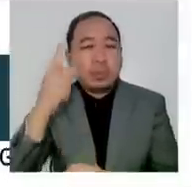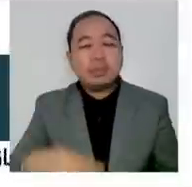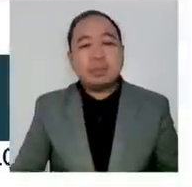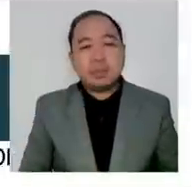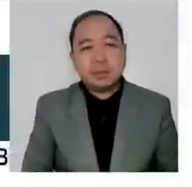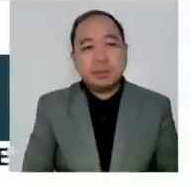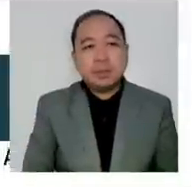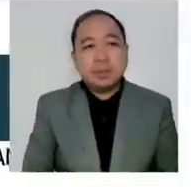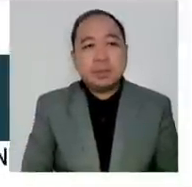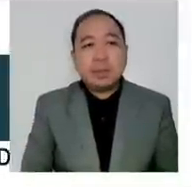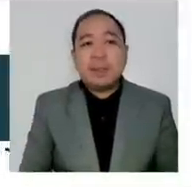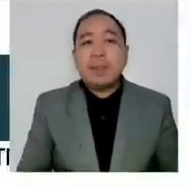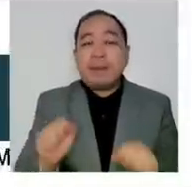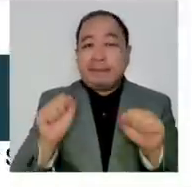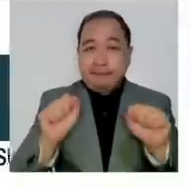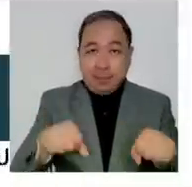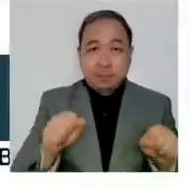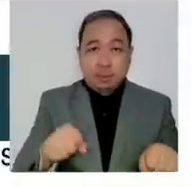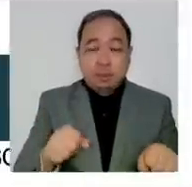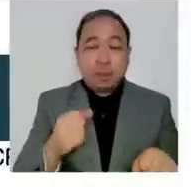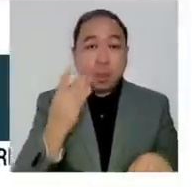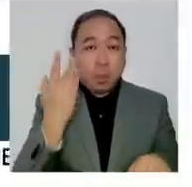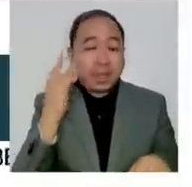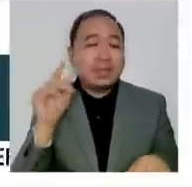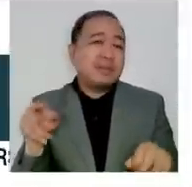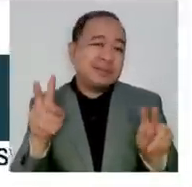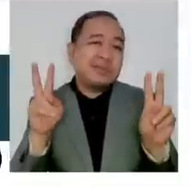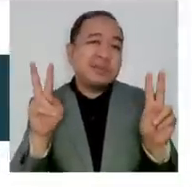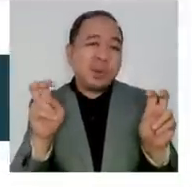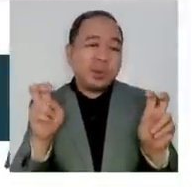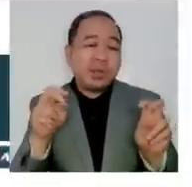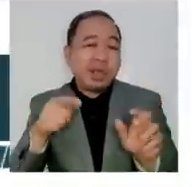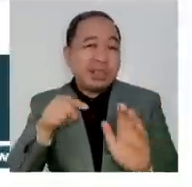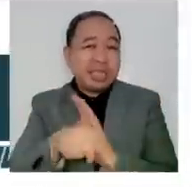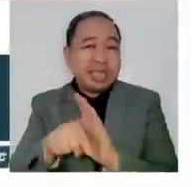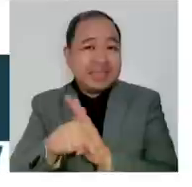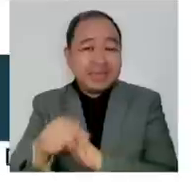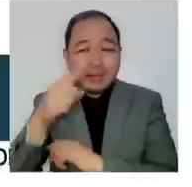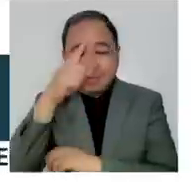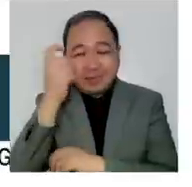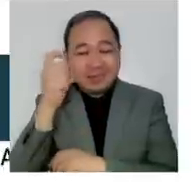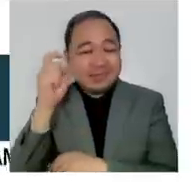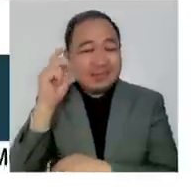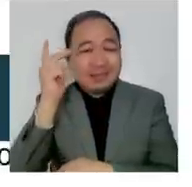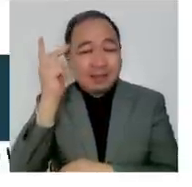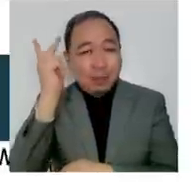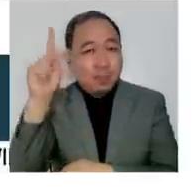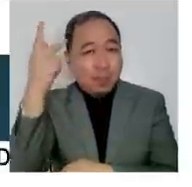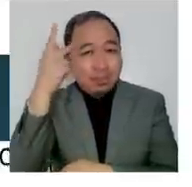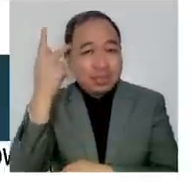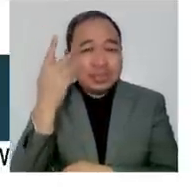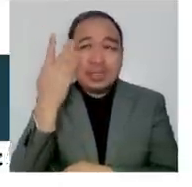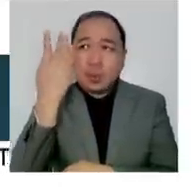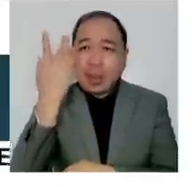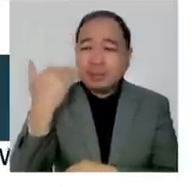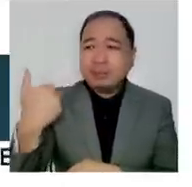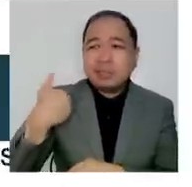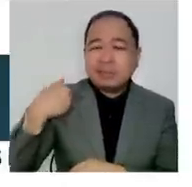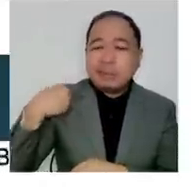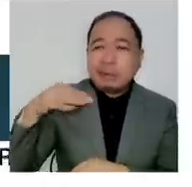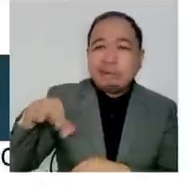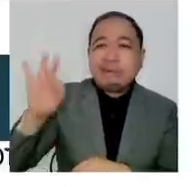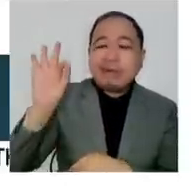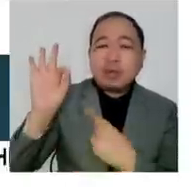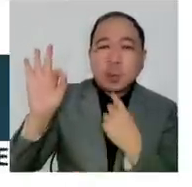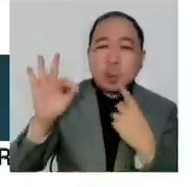Possibly, and ito yung kinukonsider nila na political killings. Bakit hindi pa na-identify kung sino ang mastermind? Mm-hmm. Yan nga problema